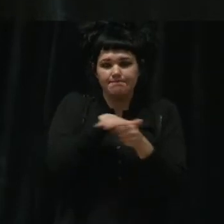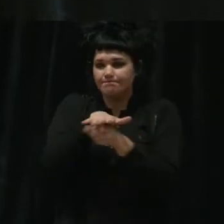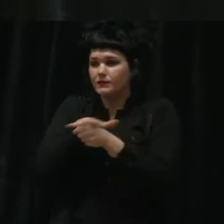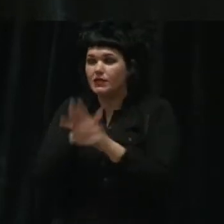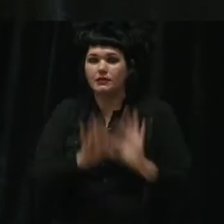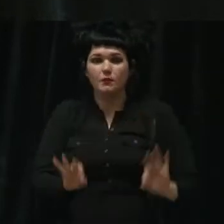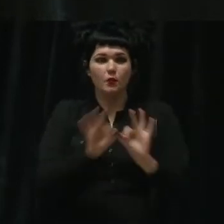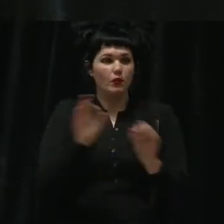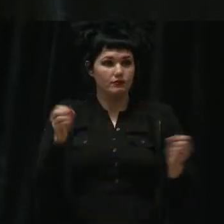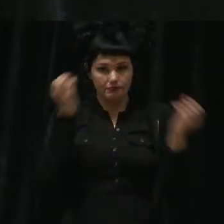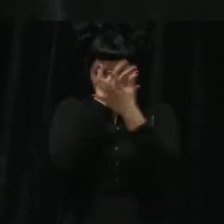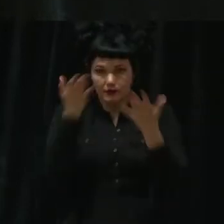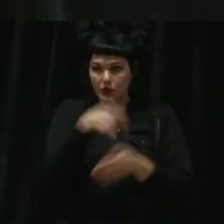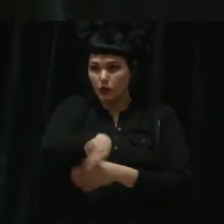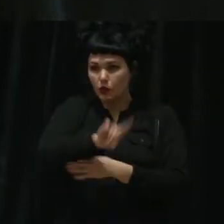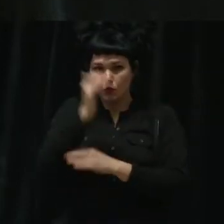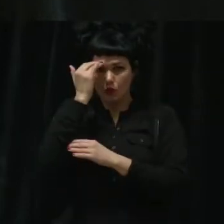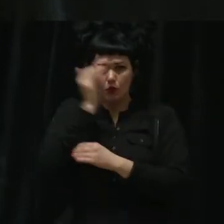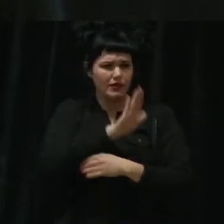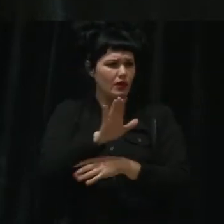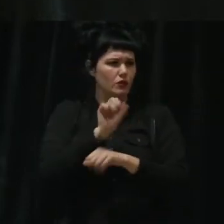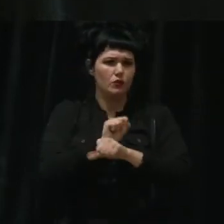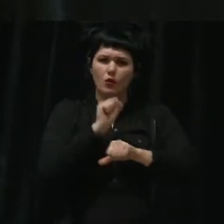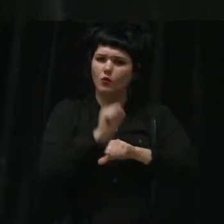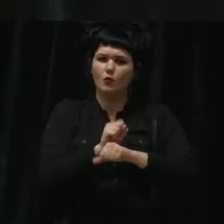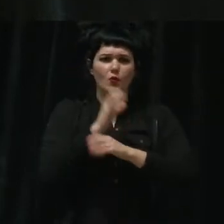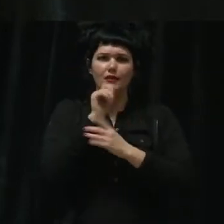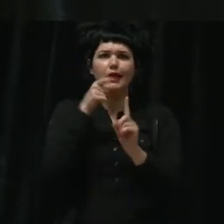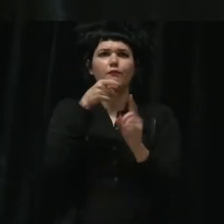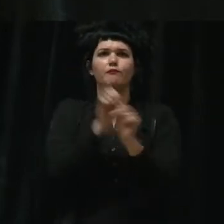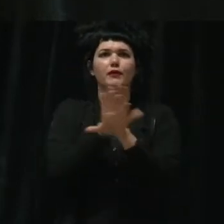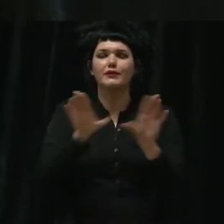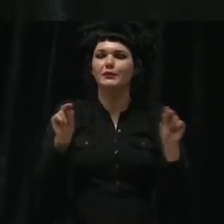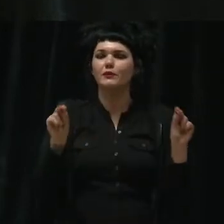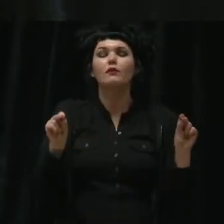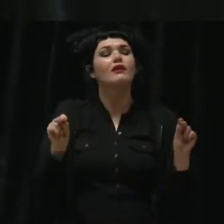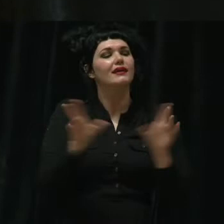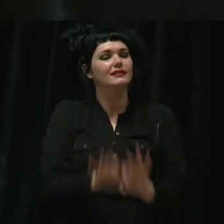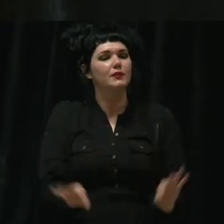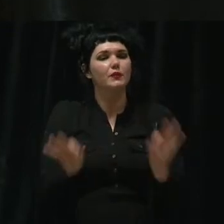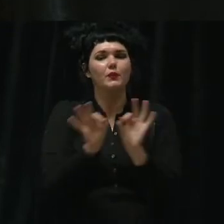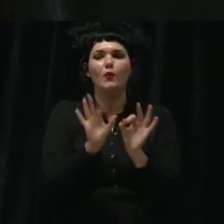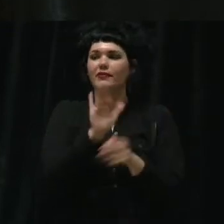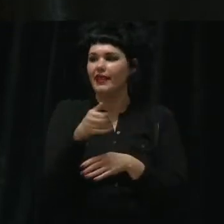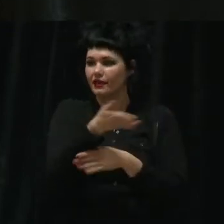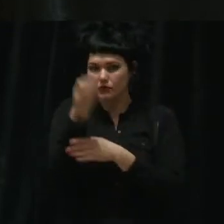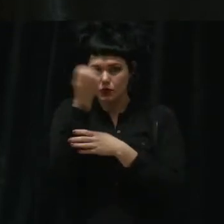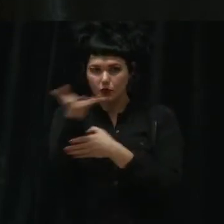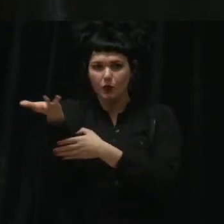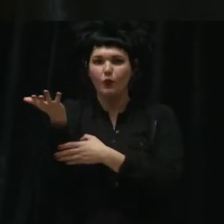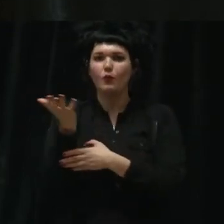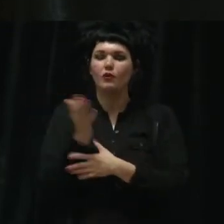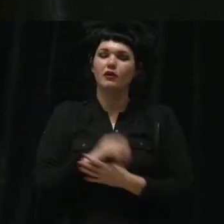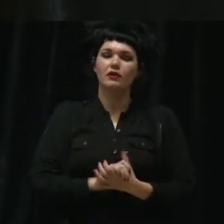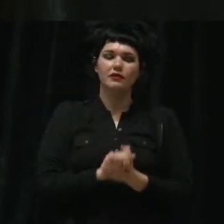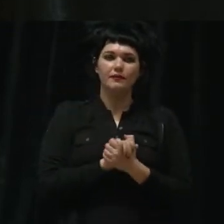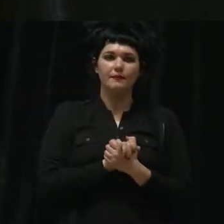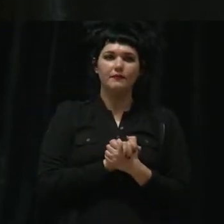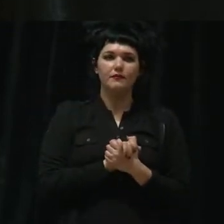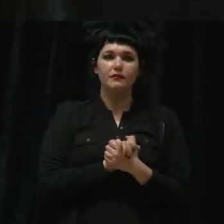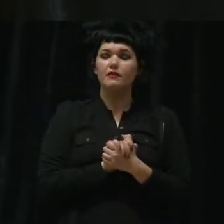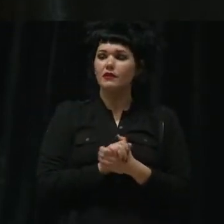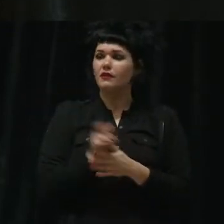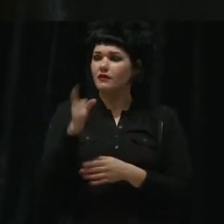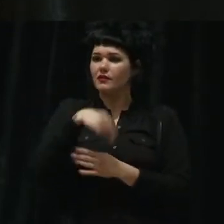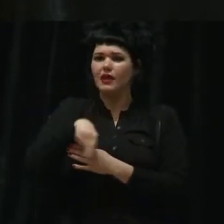you know that your work has not been in vain. It's important that you know that you have